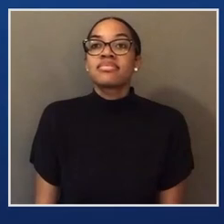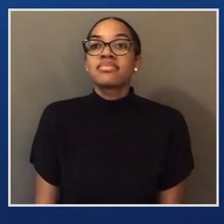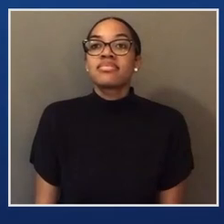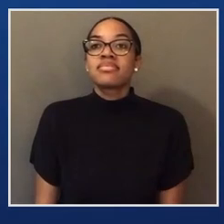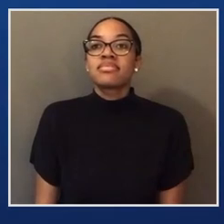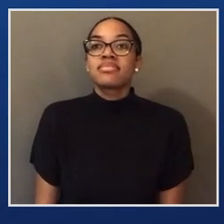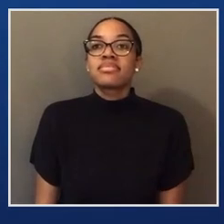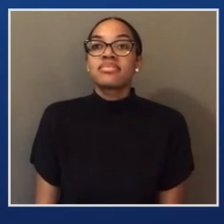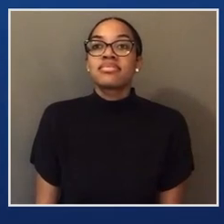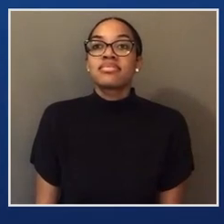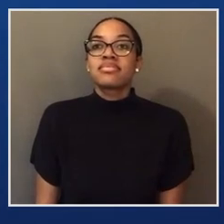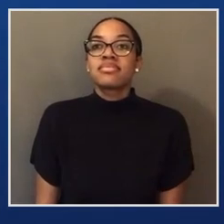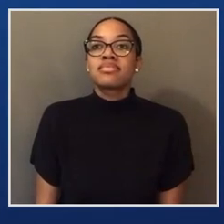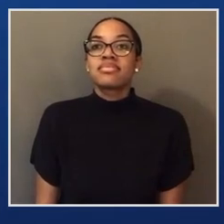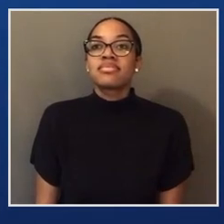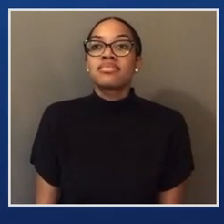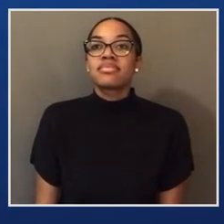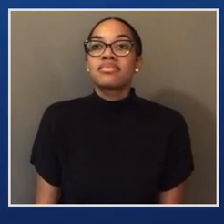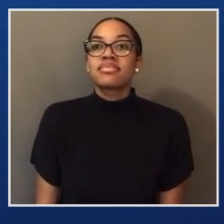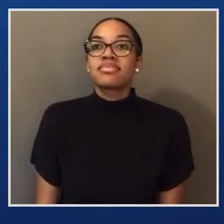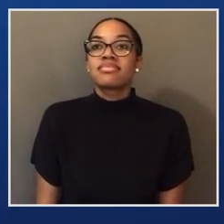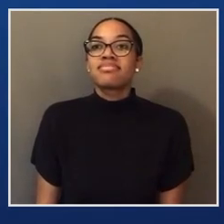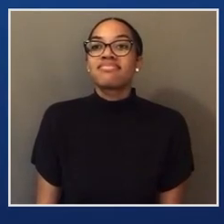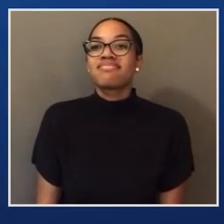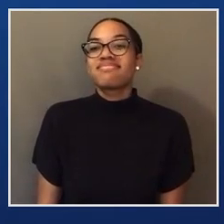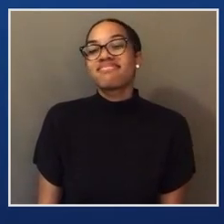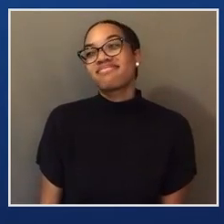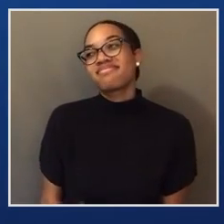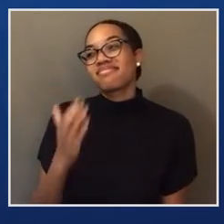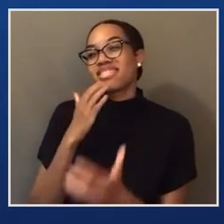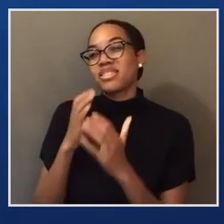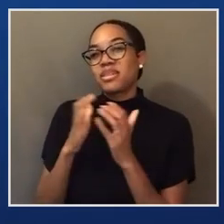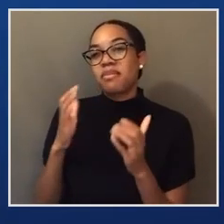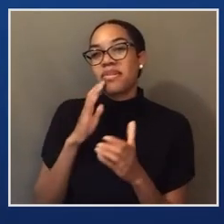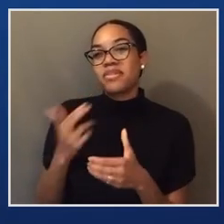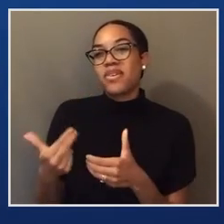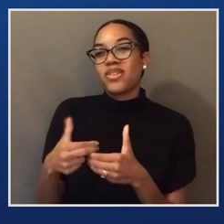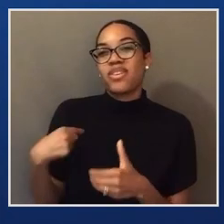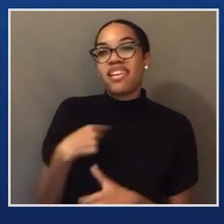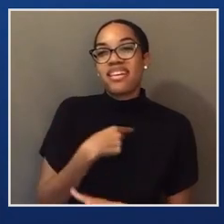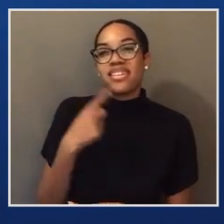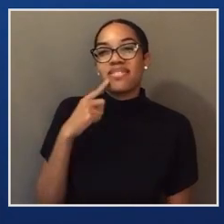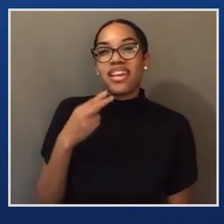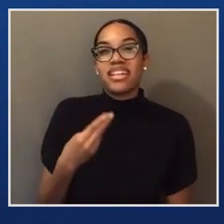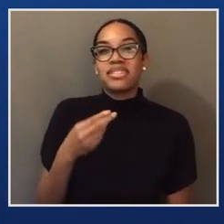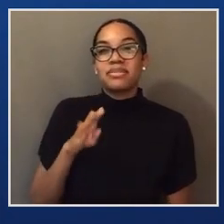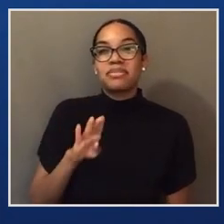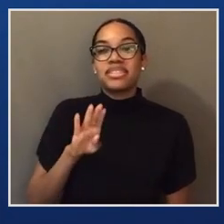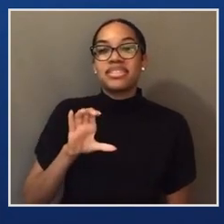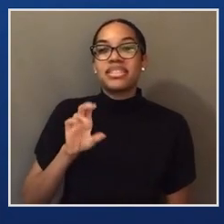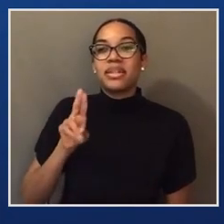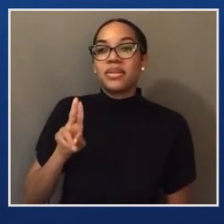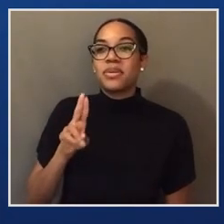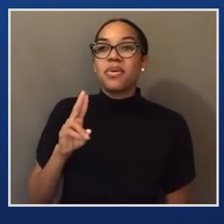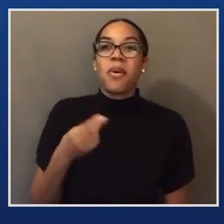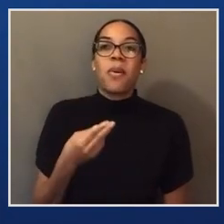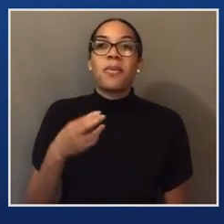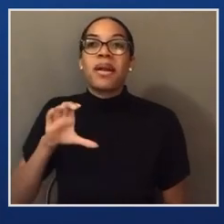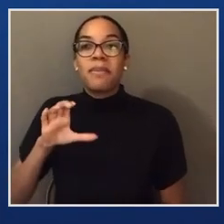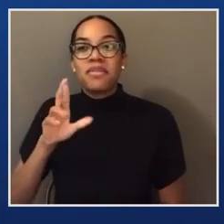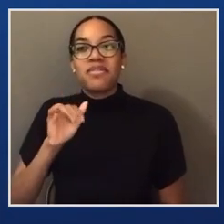Well, thank you so much to you, Mr. O'Neill, for doing this, for joining us for this HBCU Homecoming Rally. We're so honored to have you. To